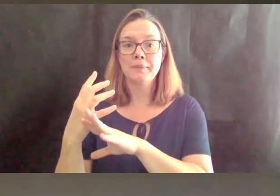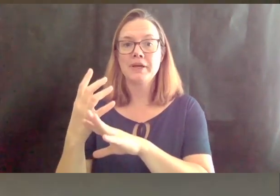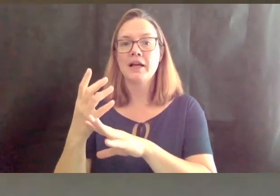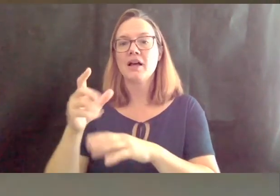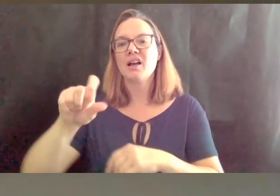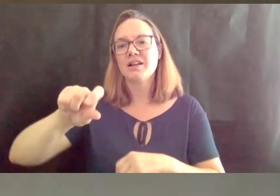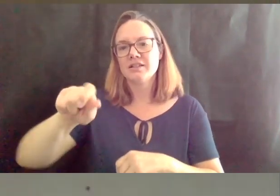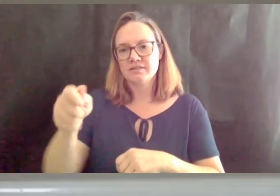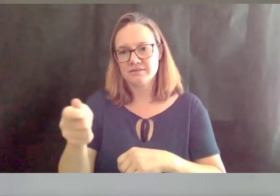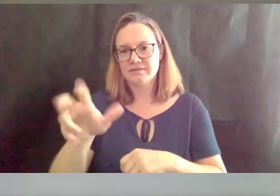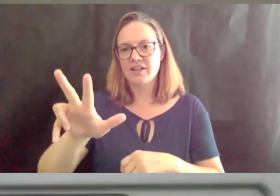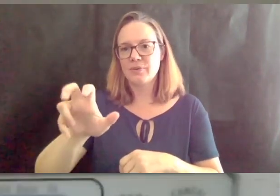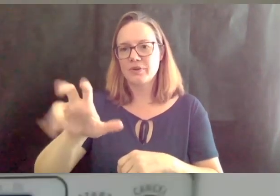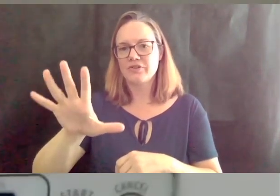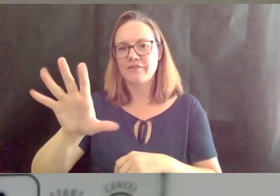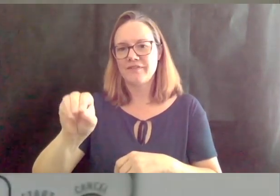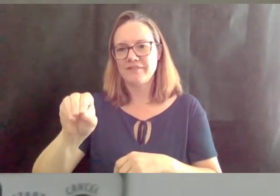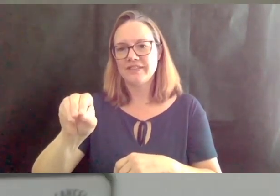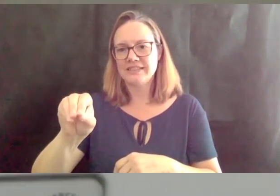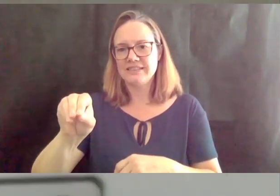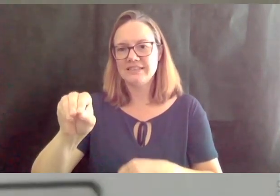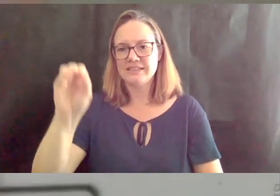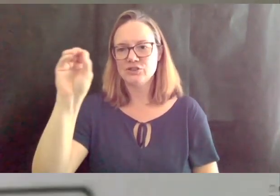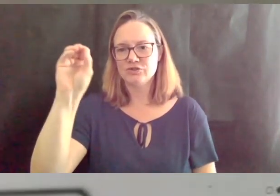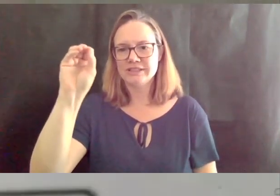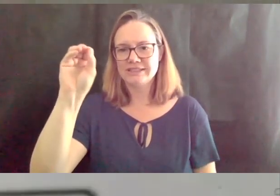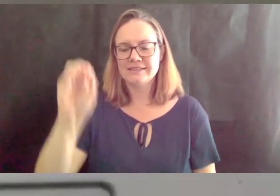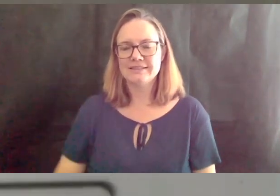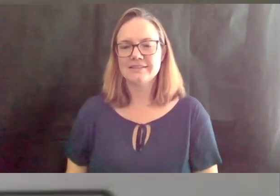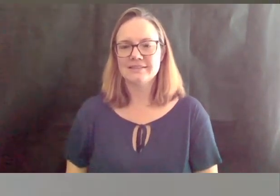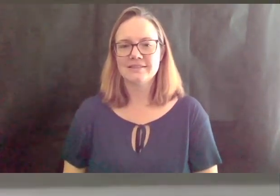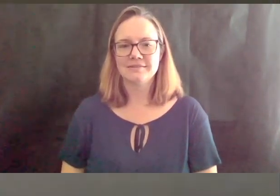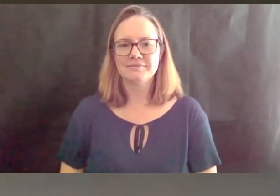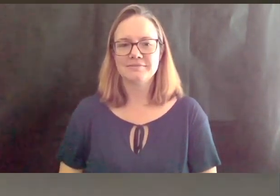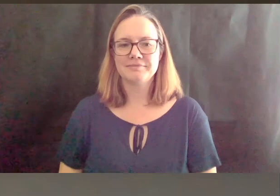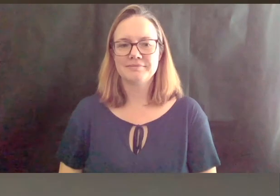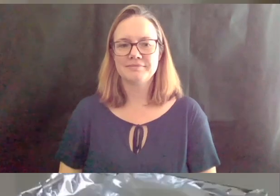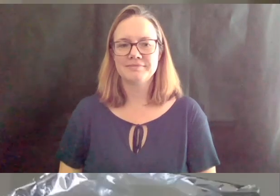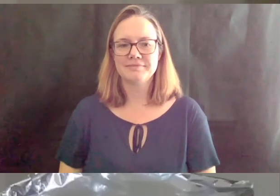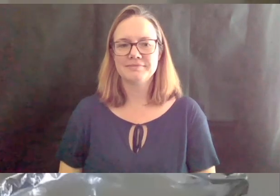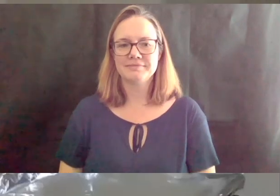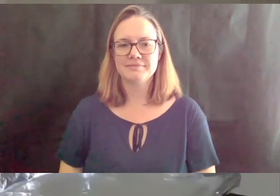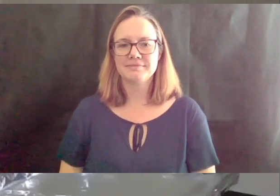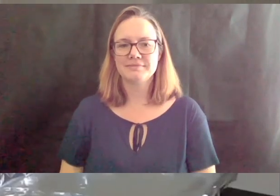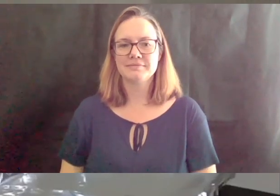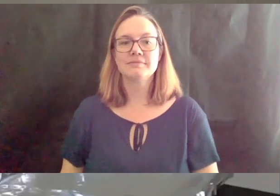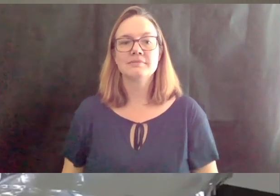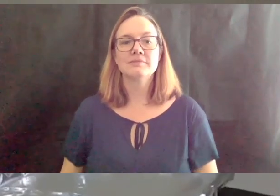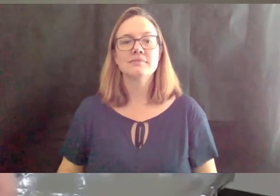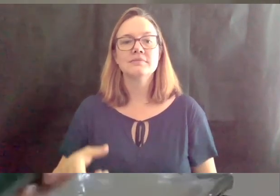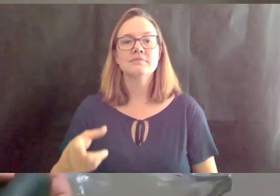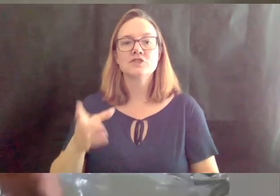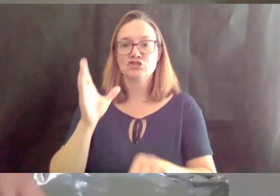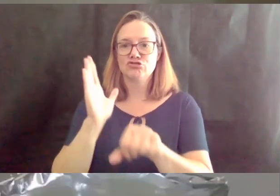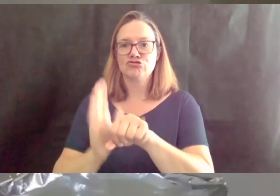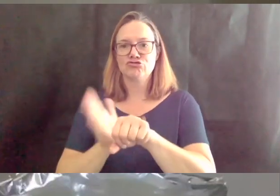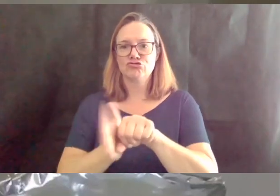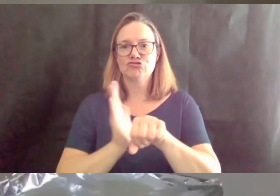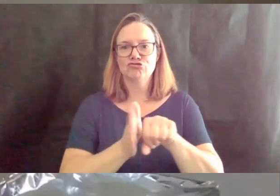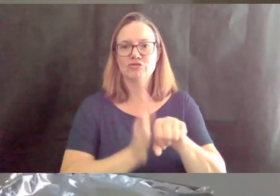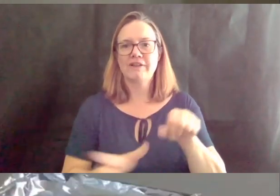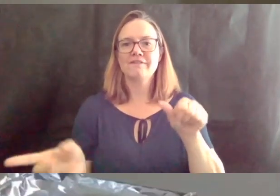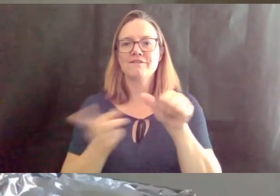350 degrees. topping the zucchini, we just want customer to take both ends